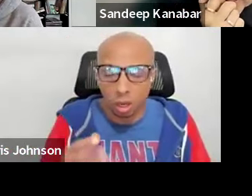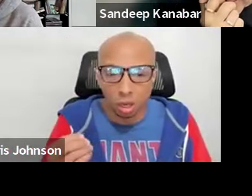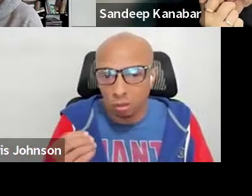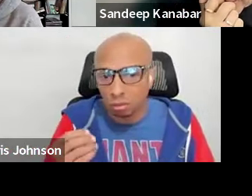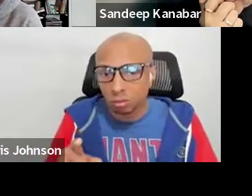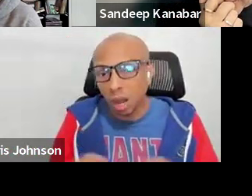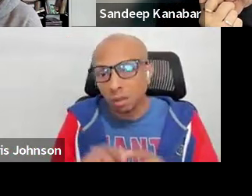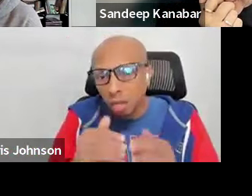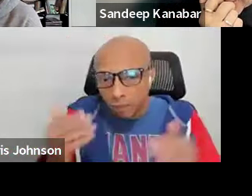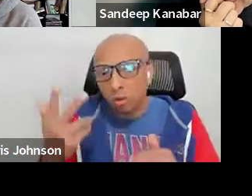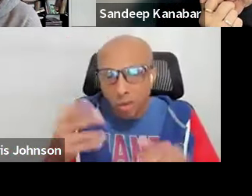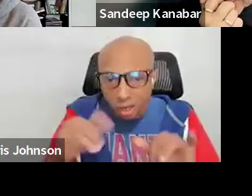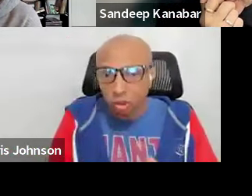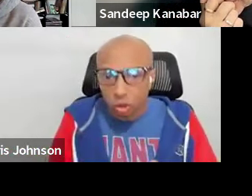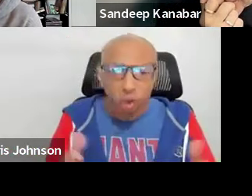I work for Convo.